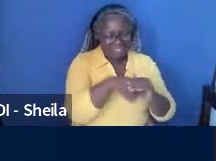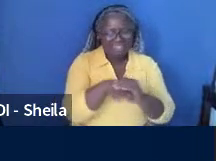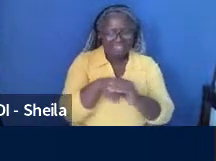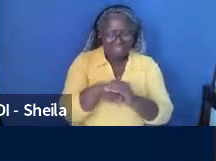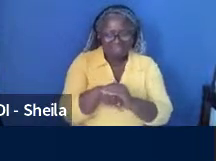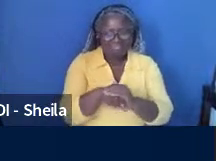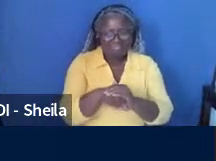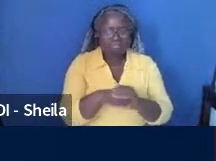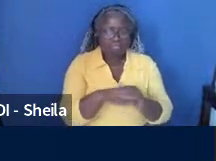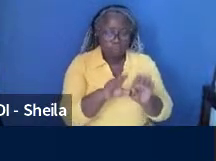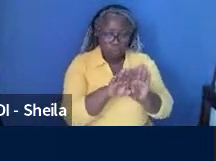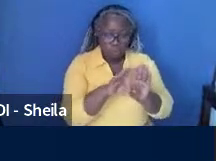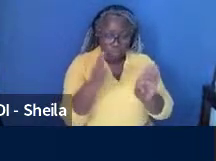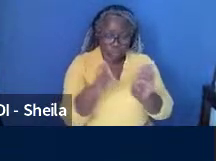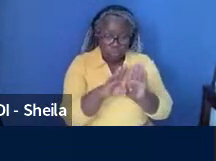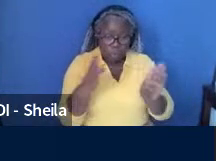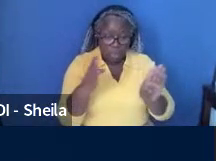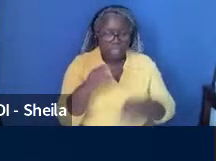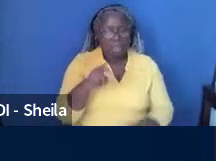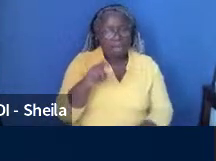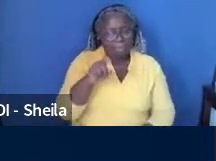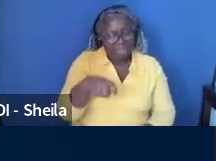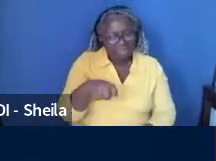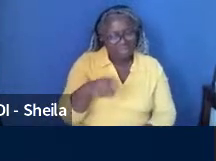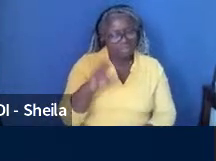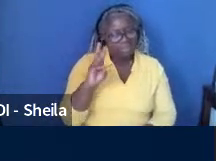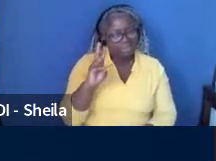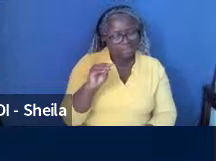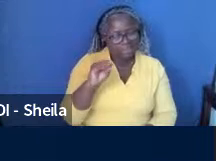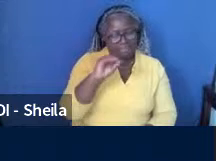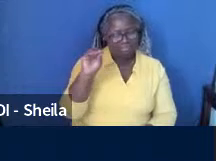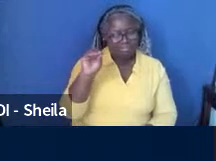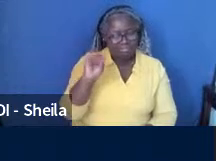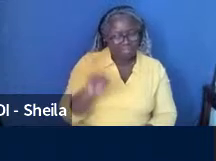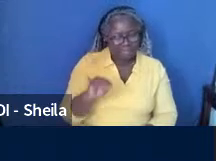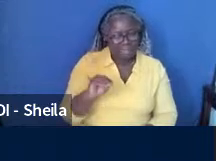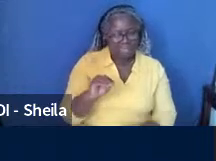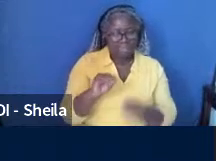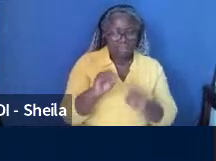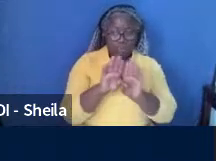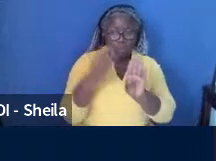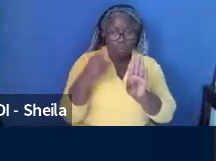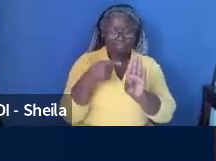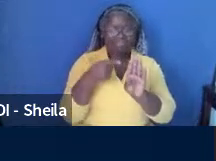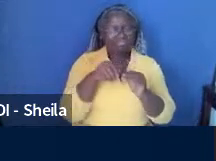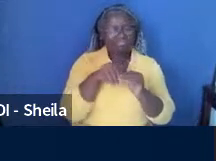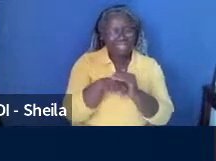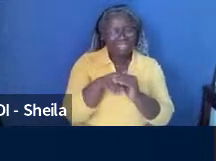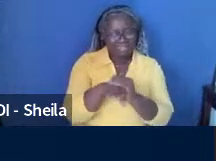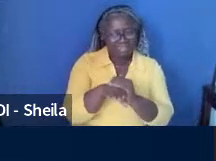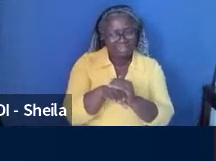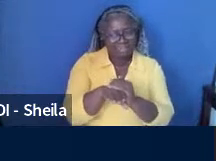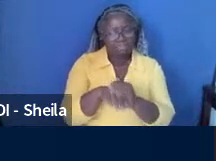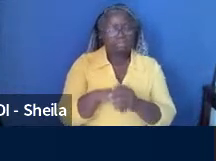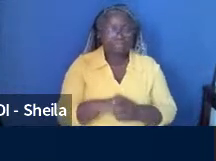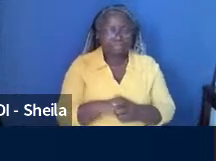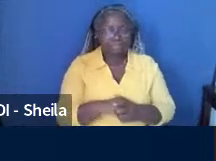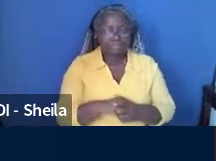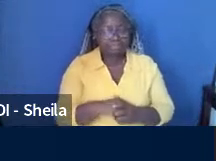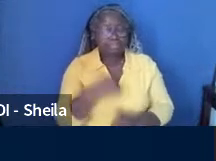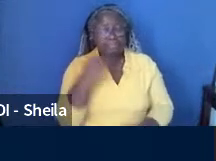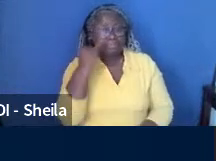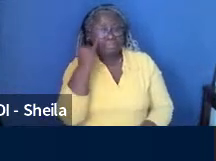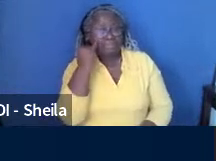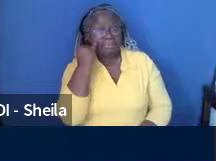public entrances of the facility must be accessible. And where direct access is provided from a parking structure to a building or